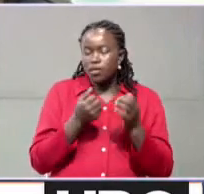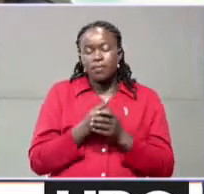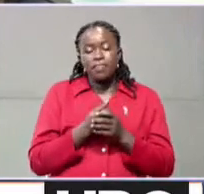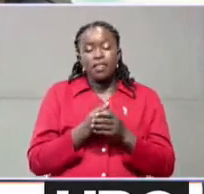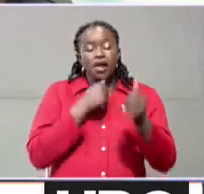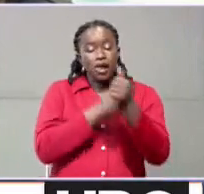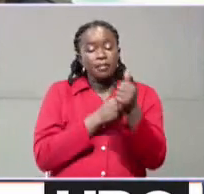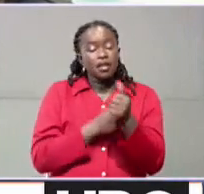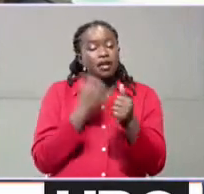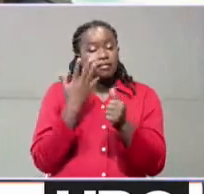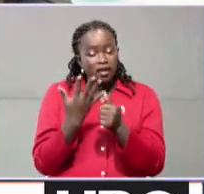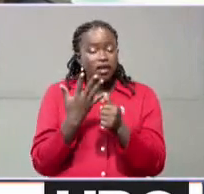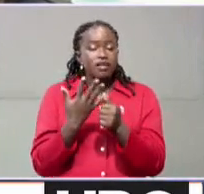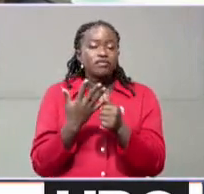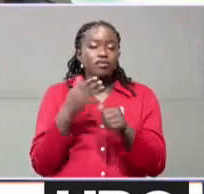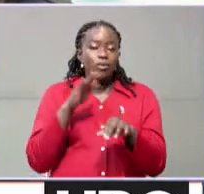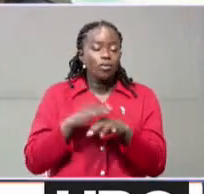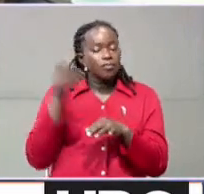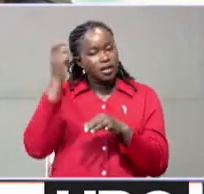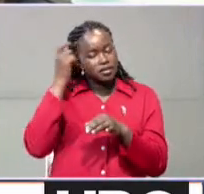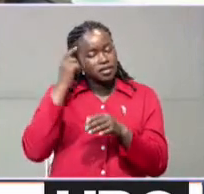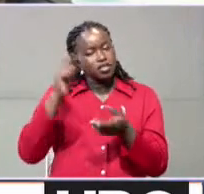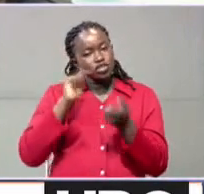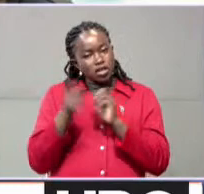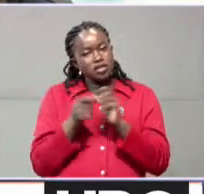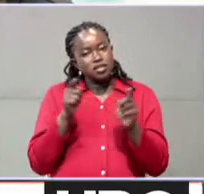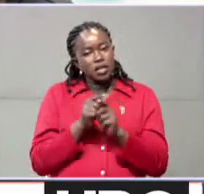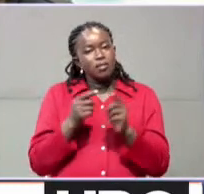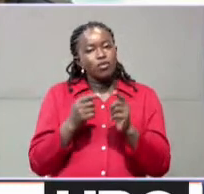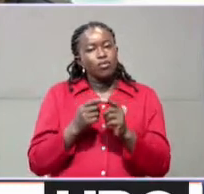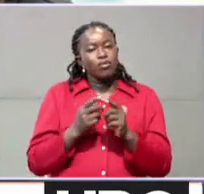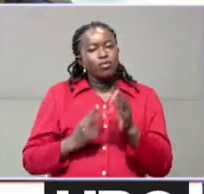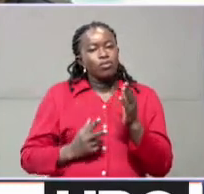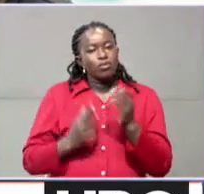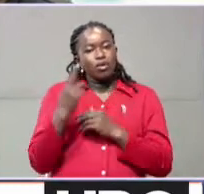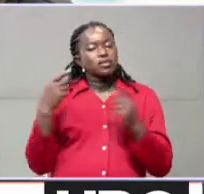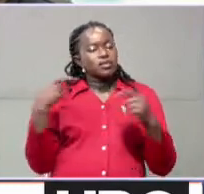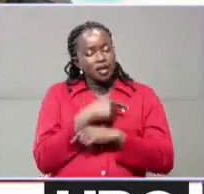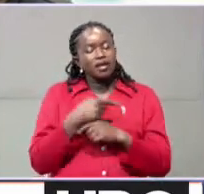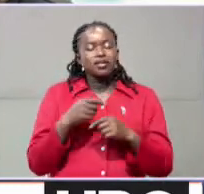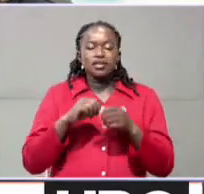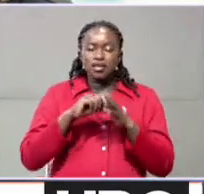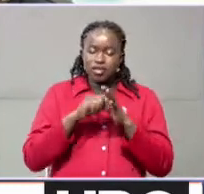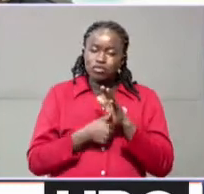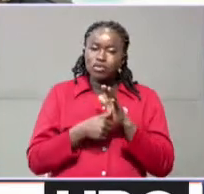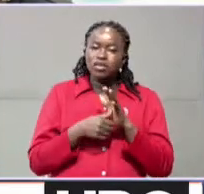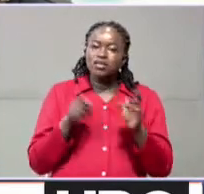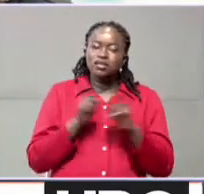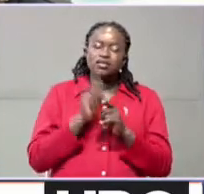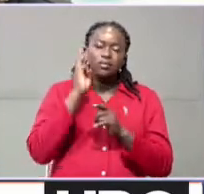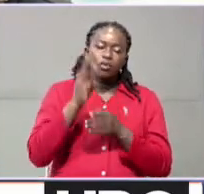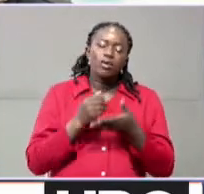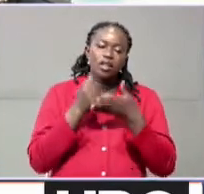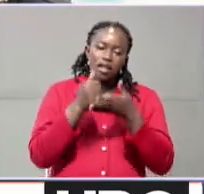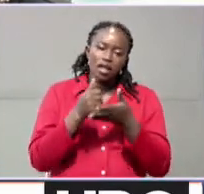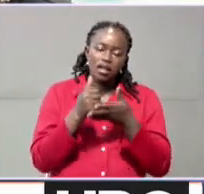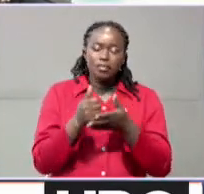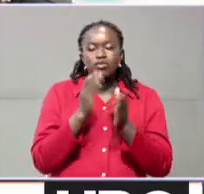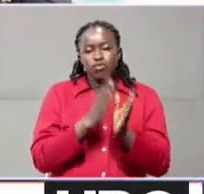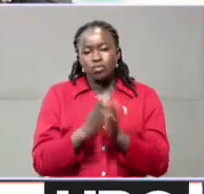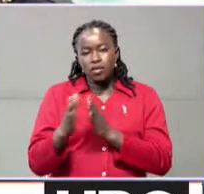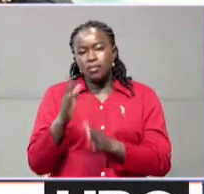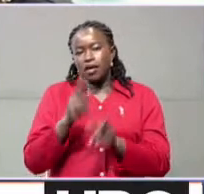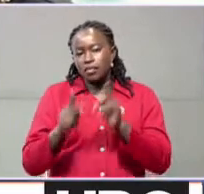on mindset change and cross-cutting issues which will aid which will aid to prepare